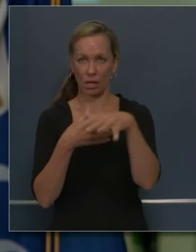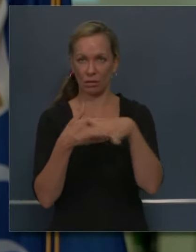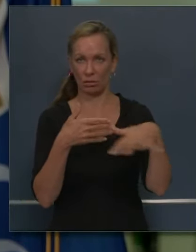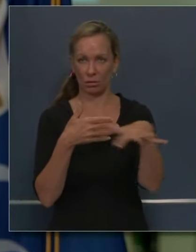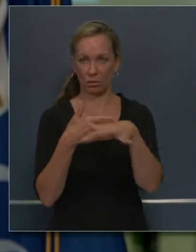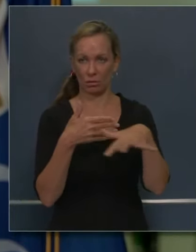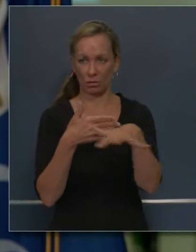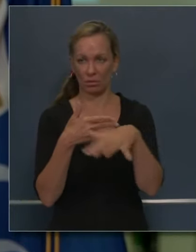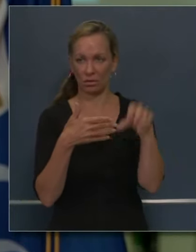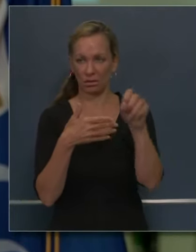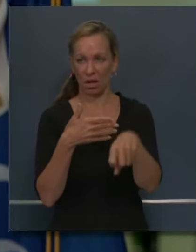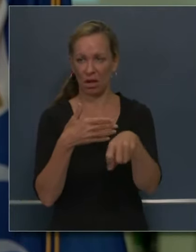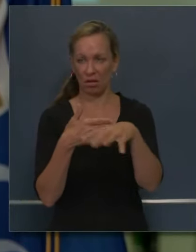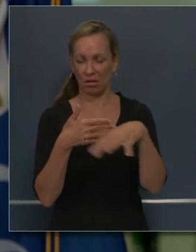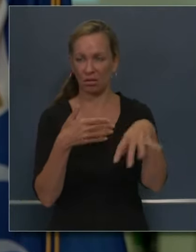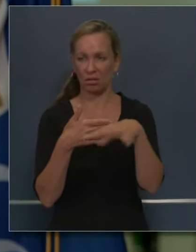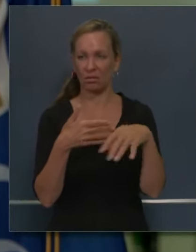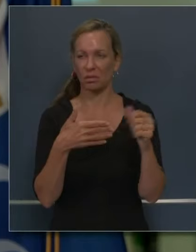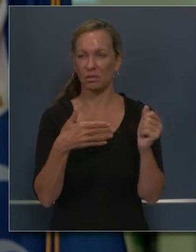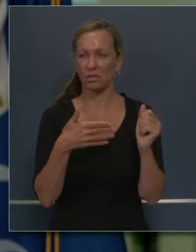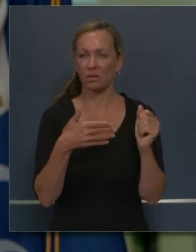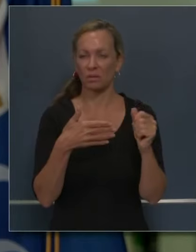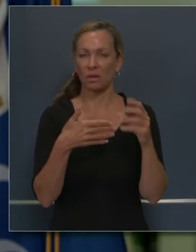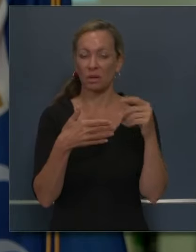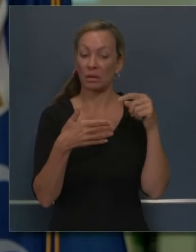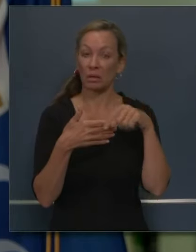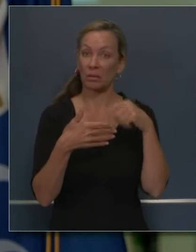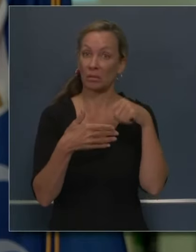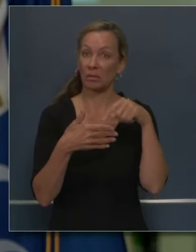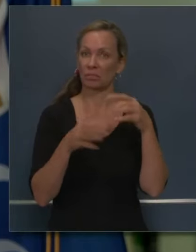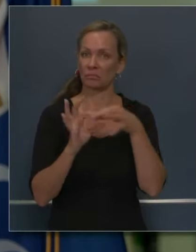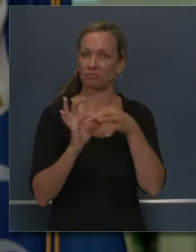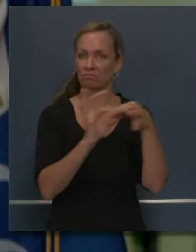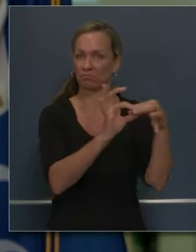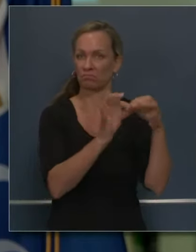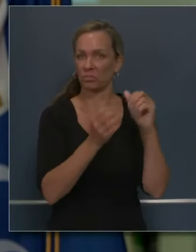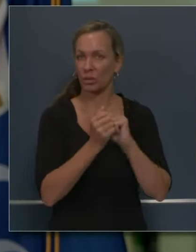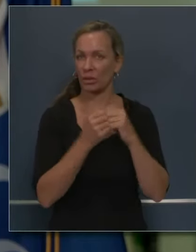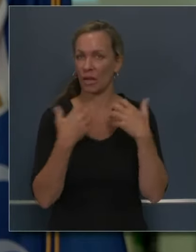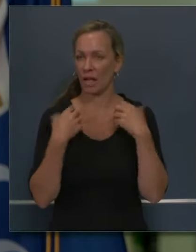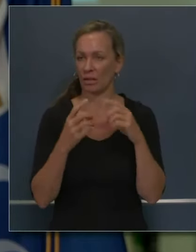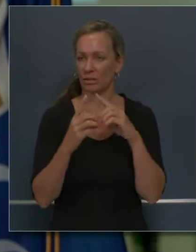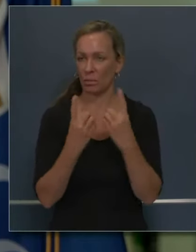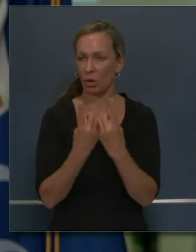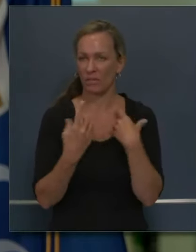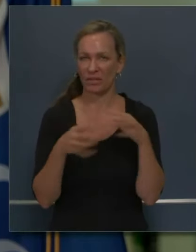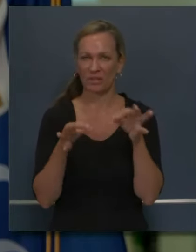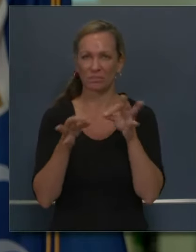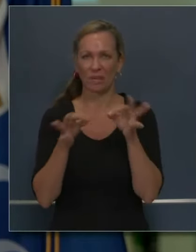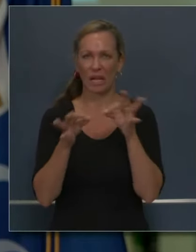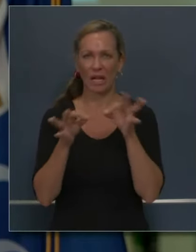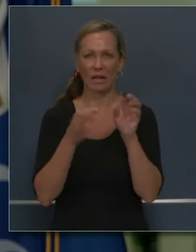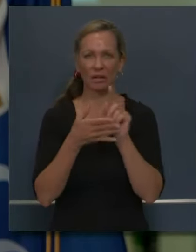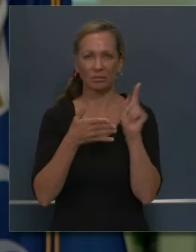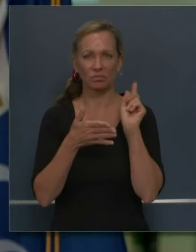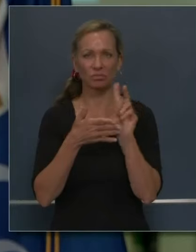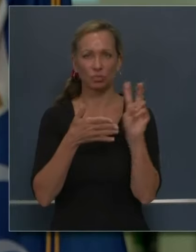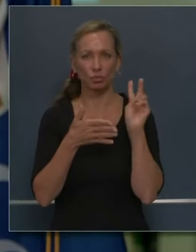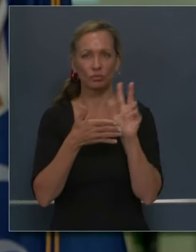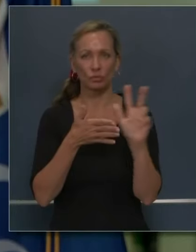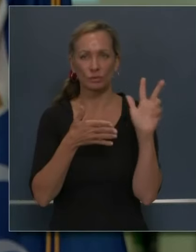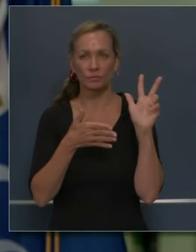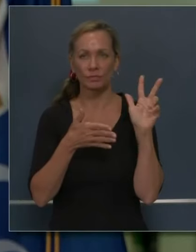We clarified that a number of weeks ago, specific to the industry you are referencing, and to you as an